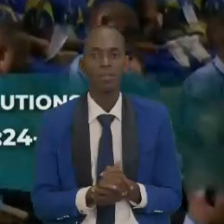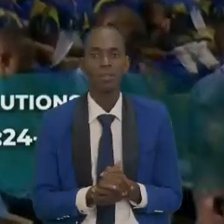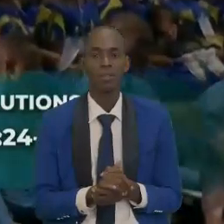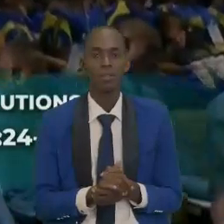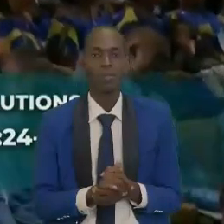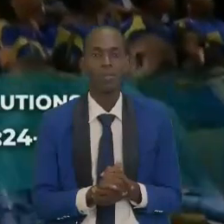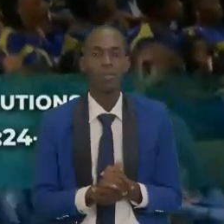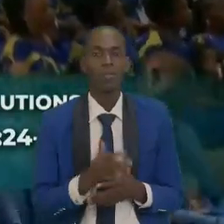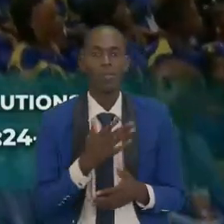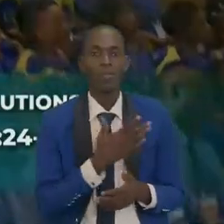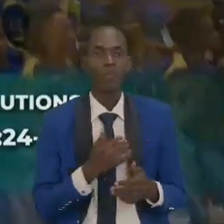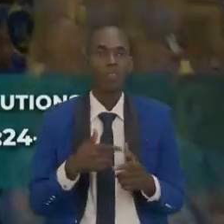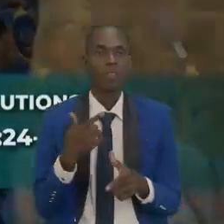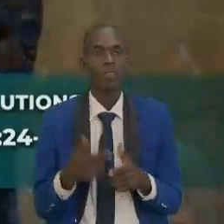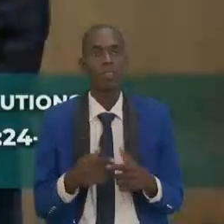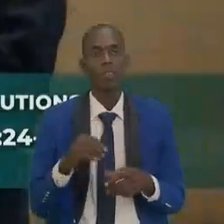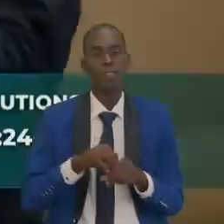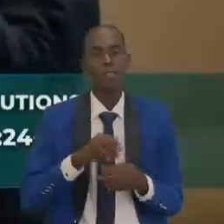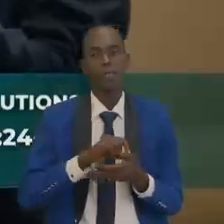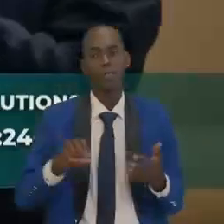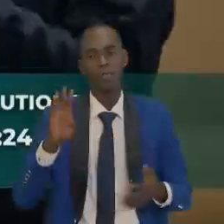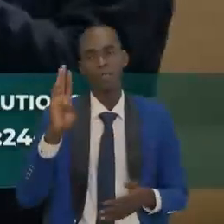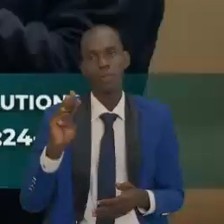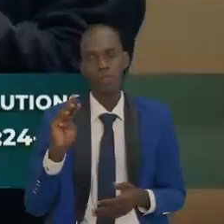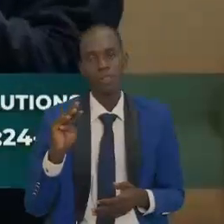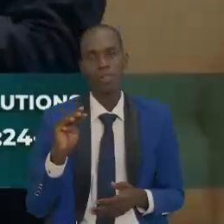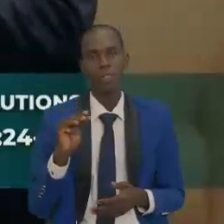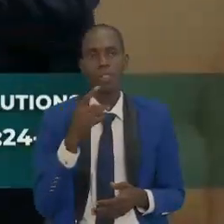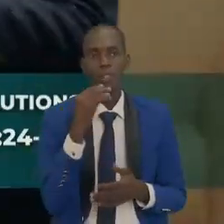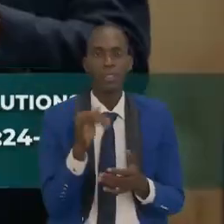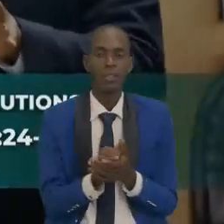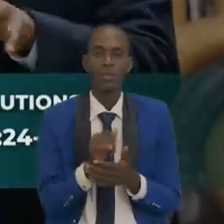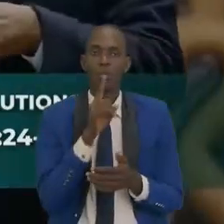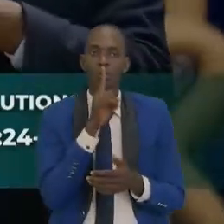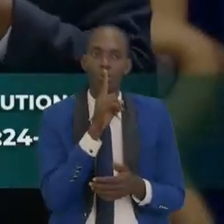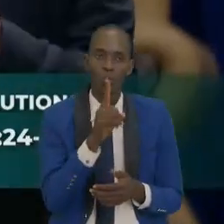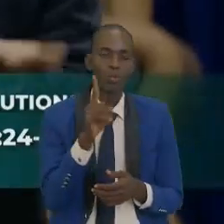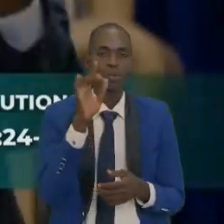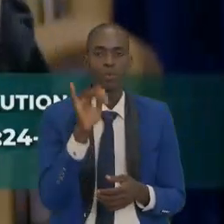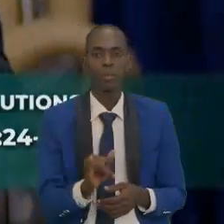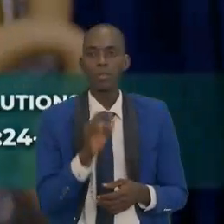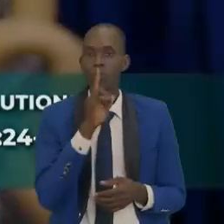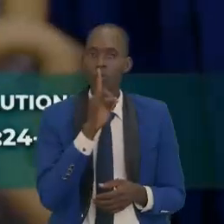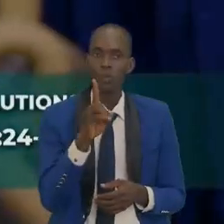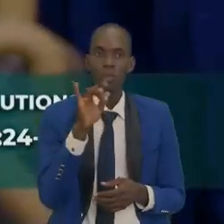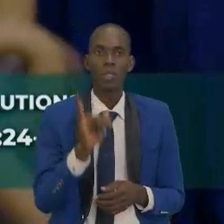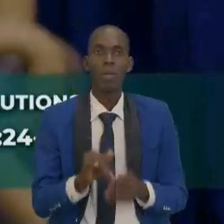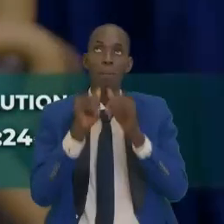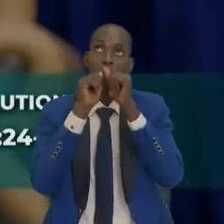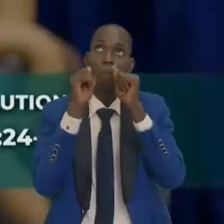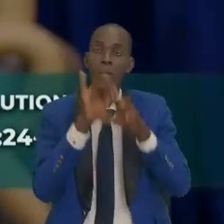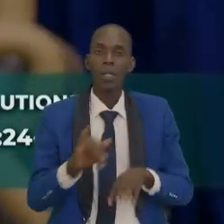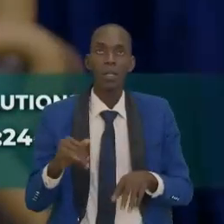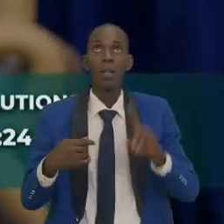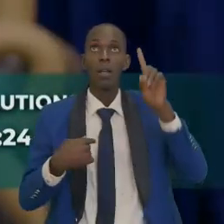and the end in verse 14. saying surely surely surely blessing I Will